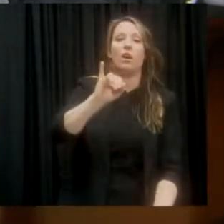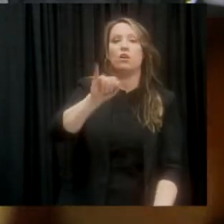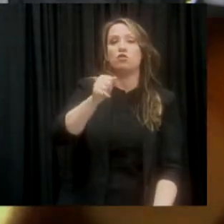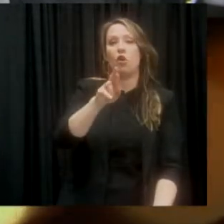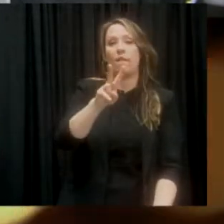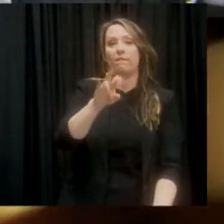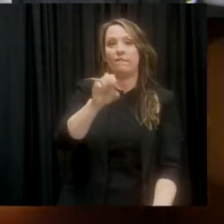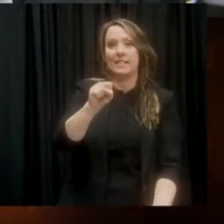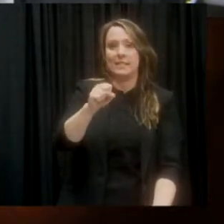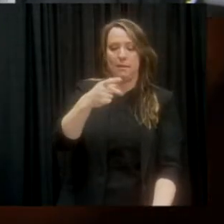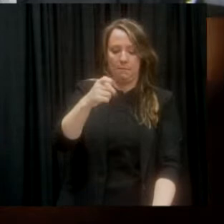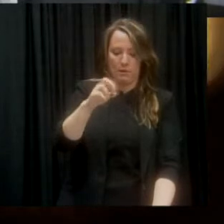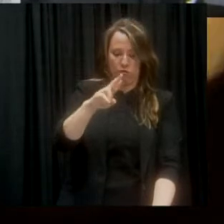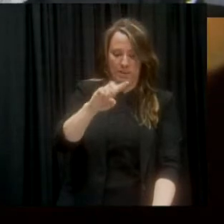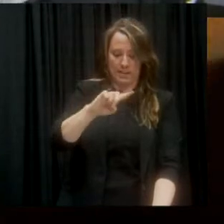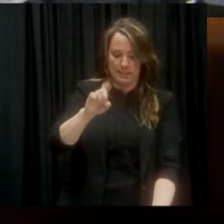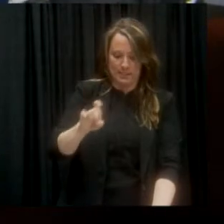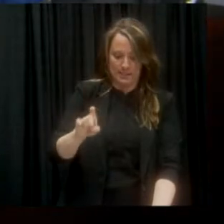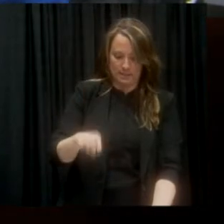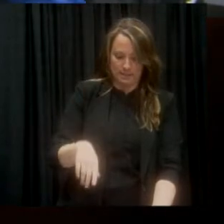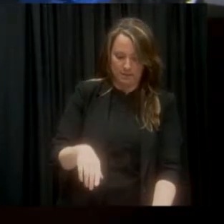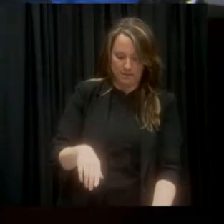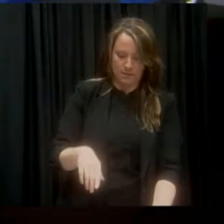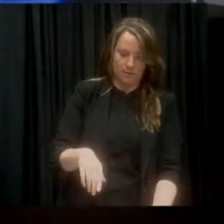Jarvis Perez.